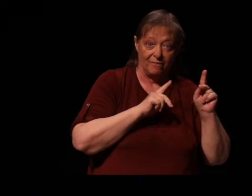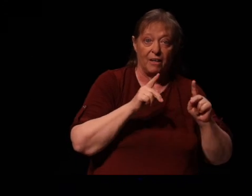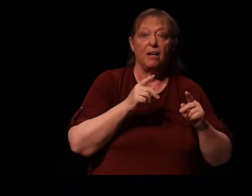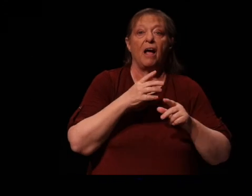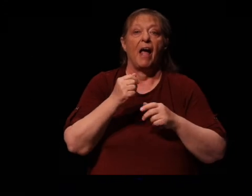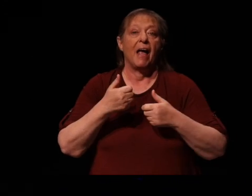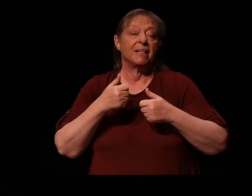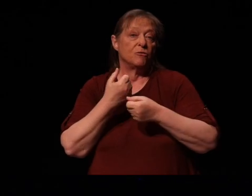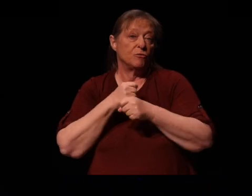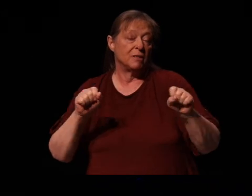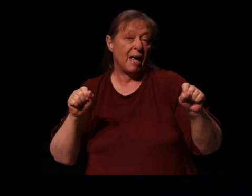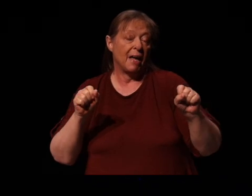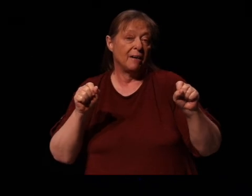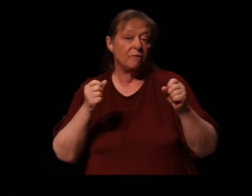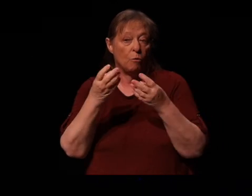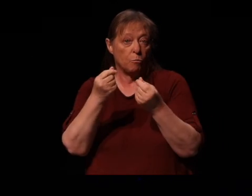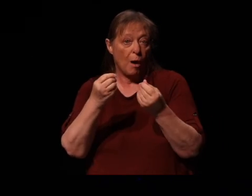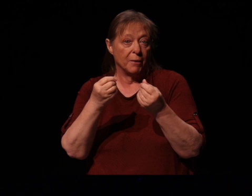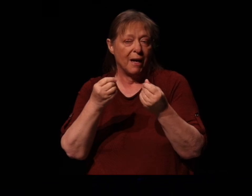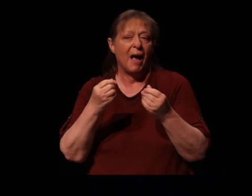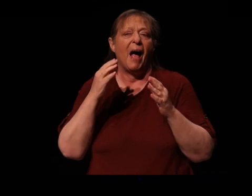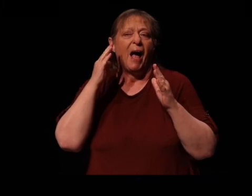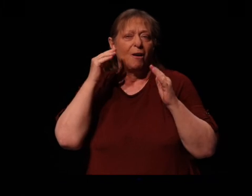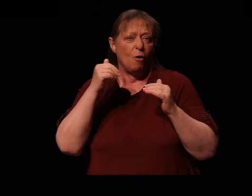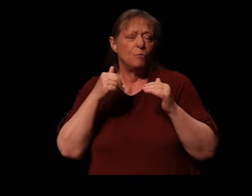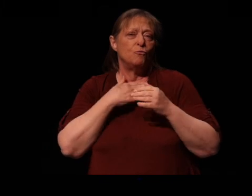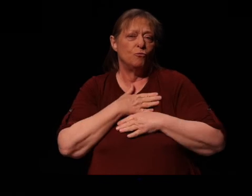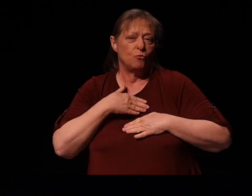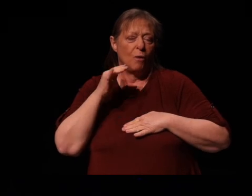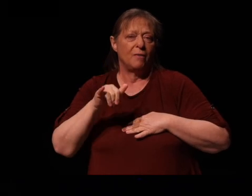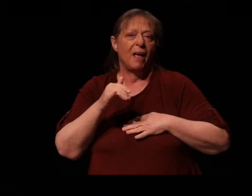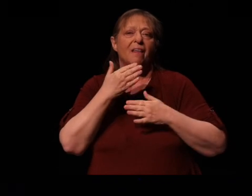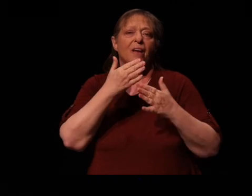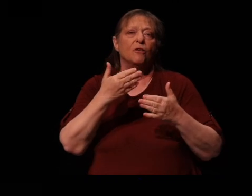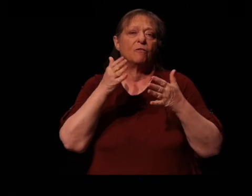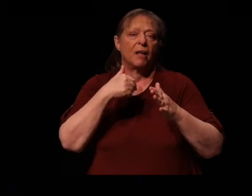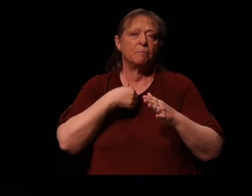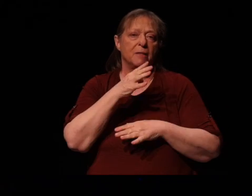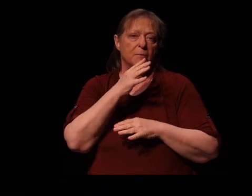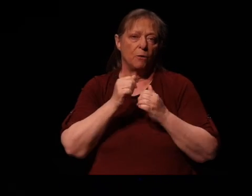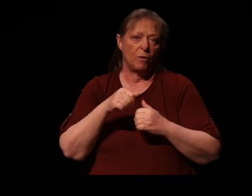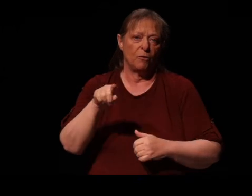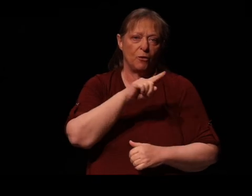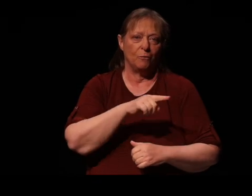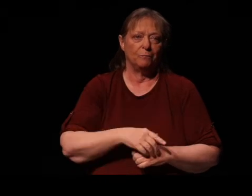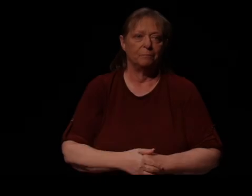and property. So I hope you've gotten a little bit out of this, and thank you very much for letting me speak to you.